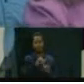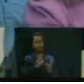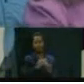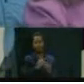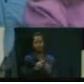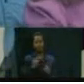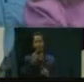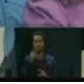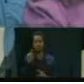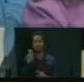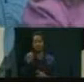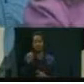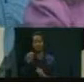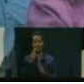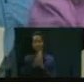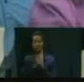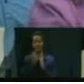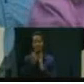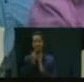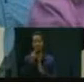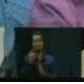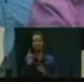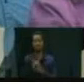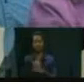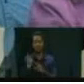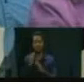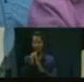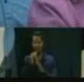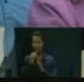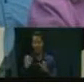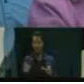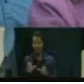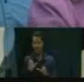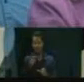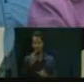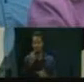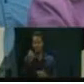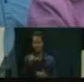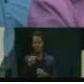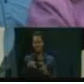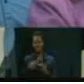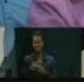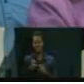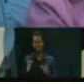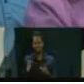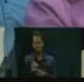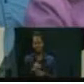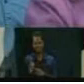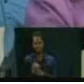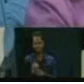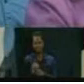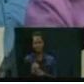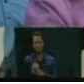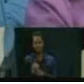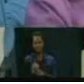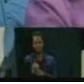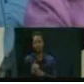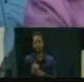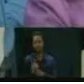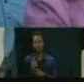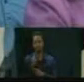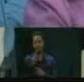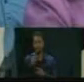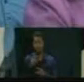clarifies that disciplinary action means any direct or indirect form of discipline or penalty, including but not limited to dismissal,